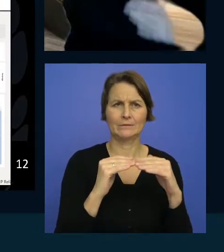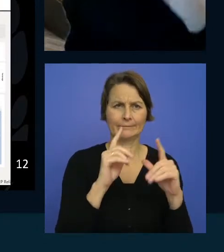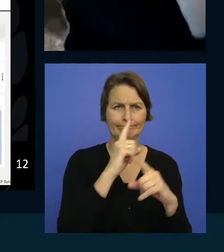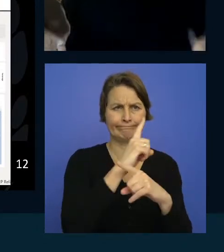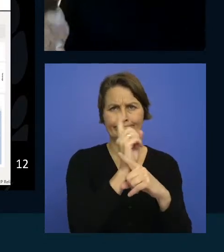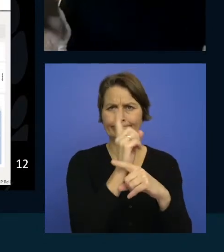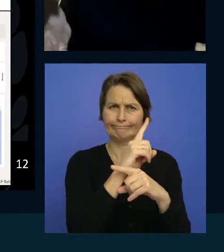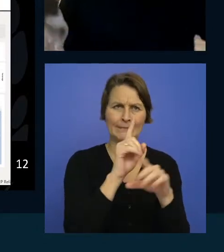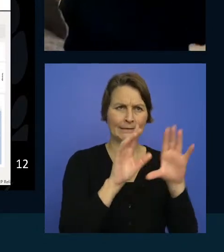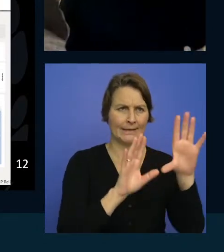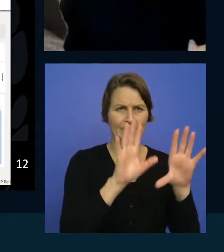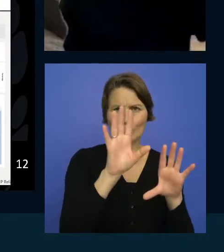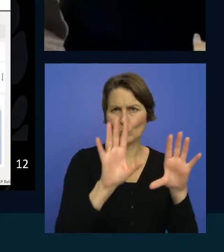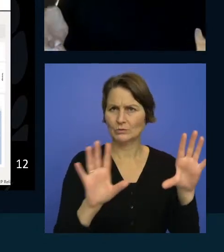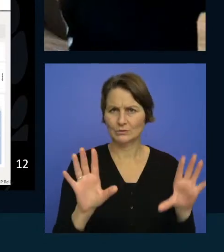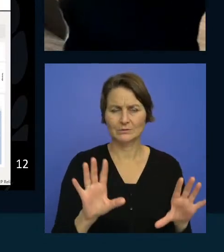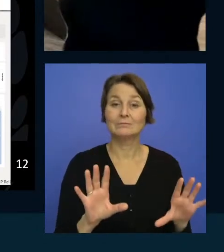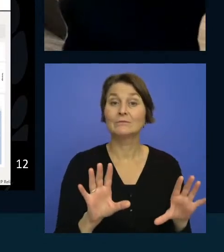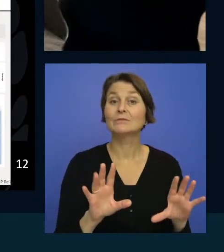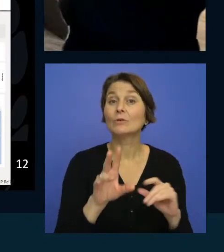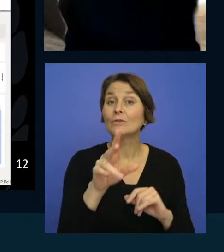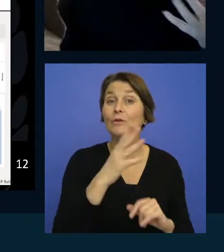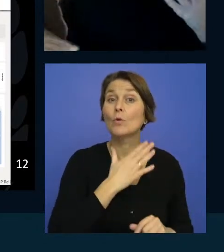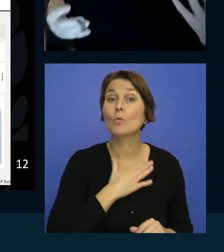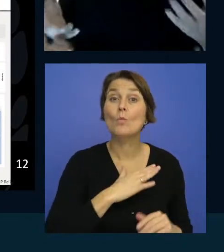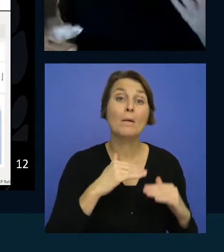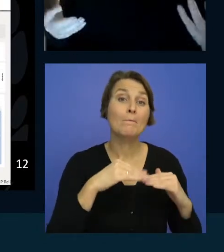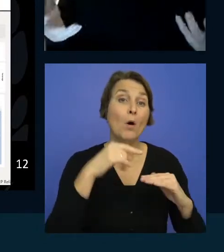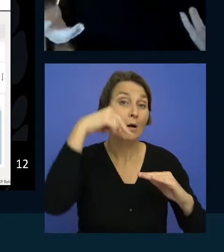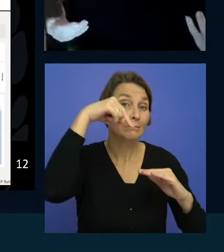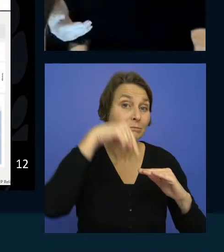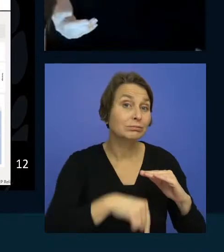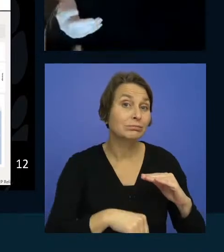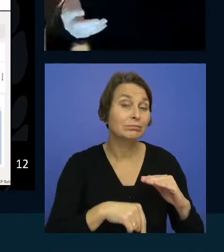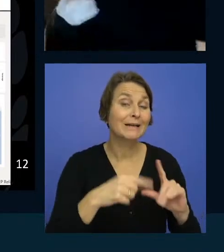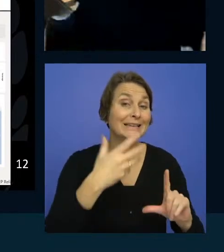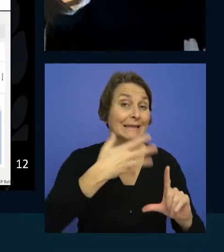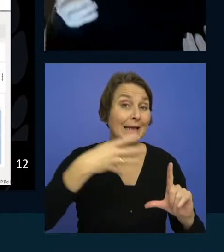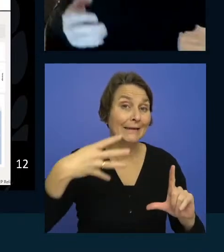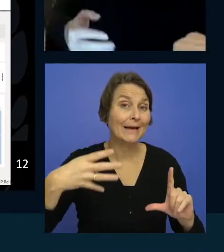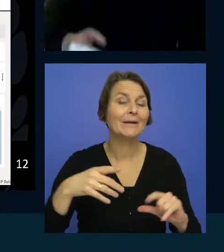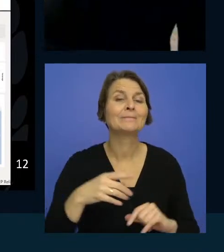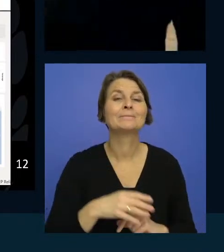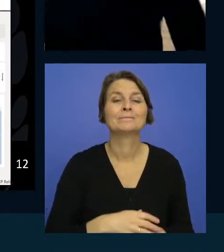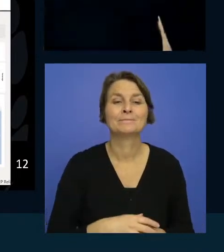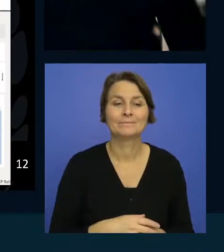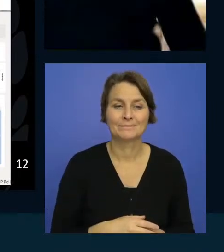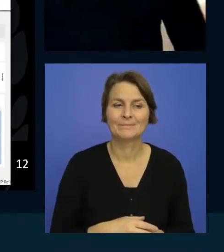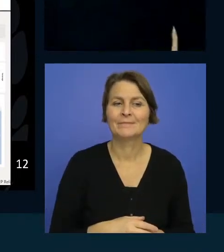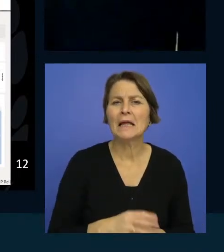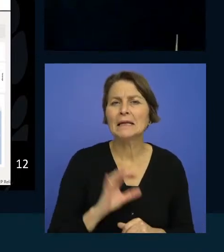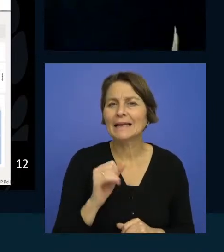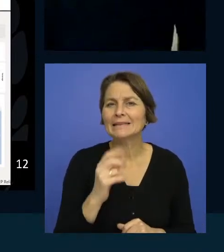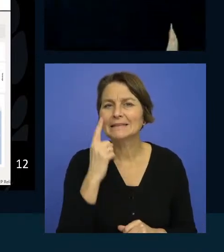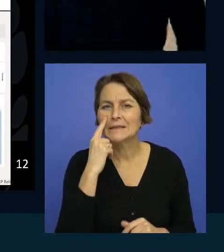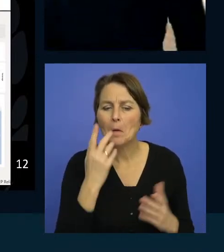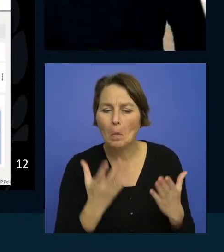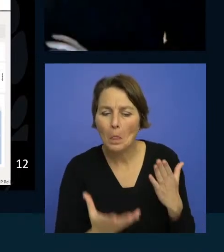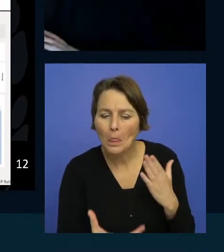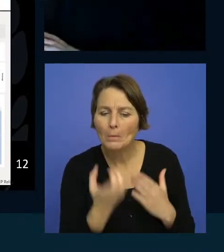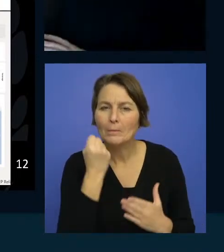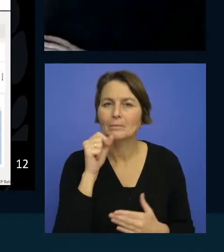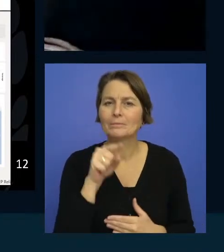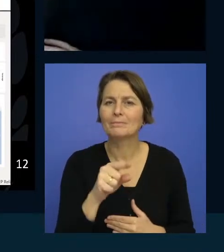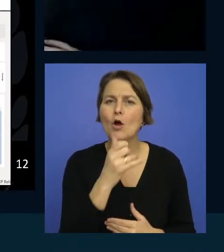in order to have a look at these data on the Microsoft Teams quality, calls